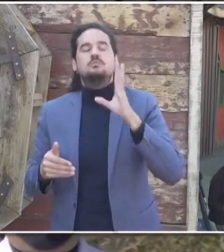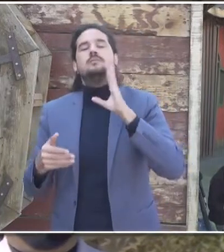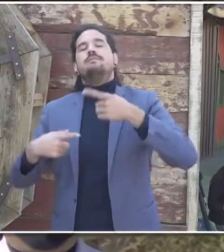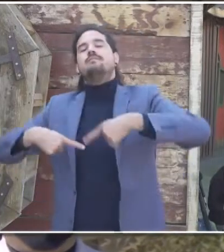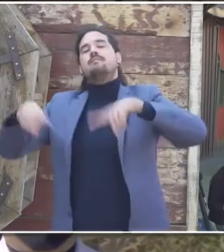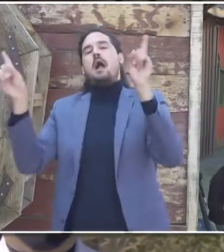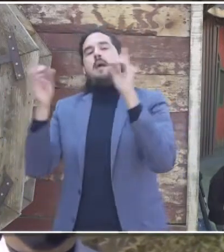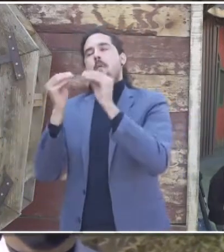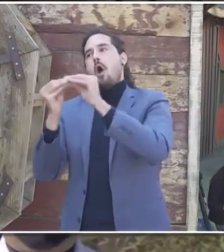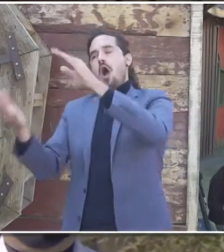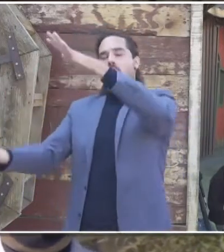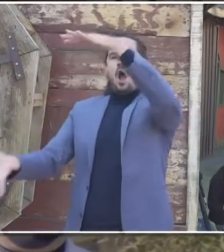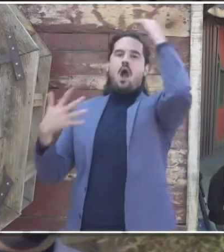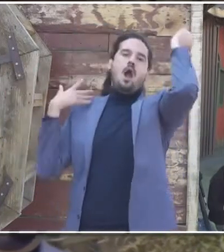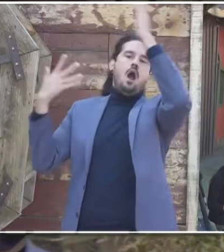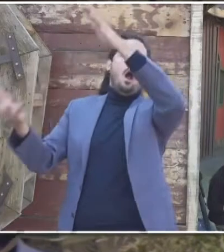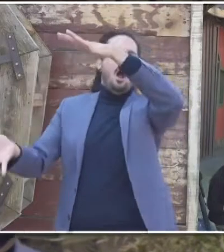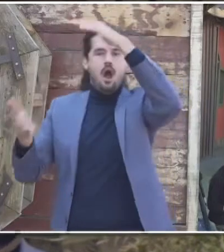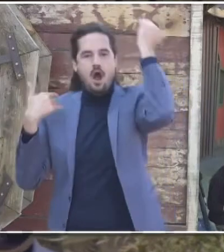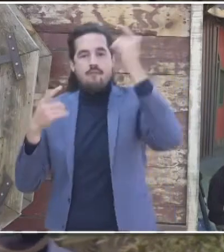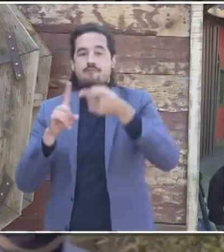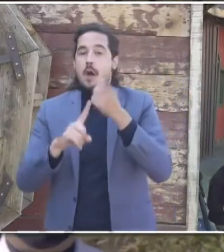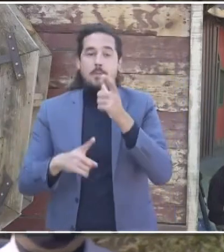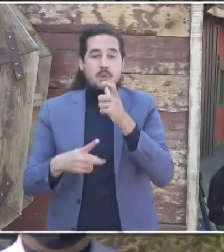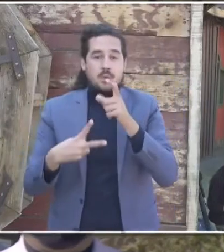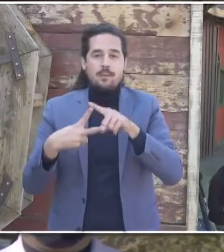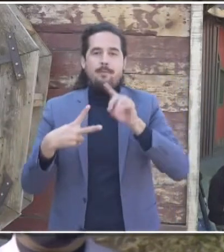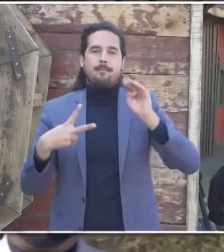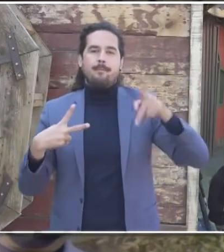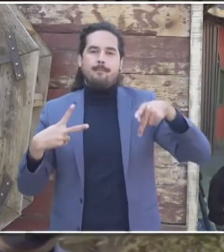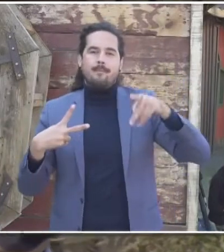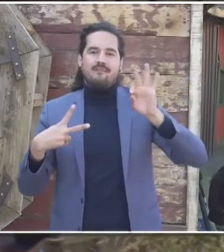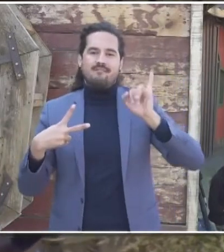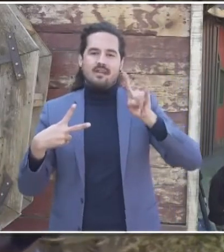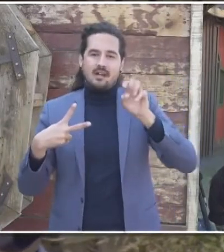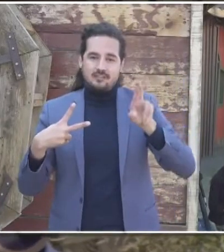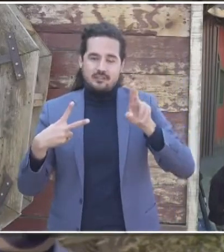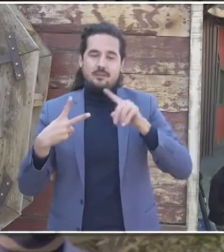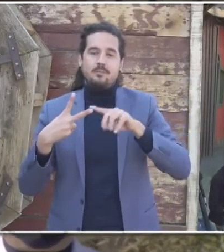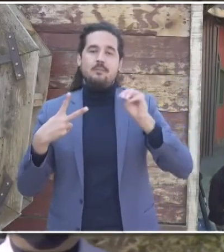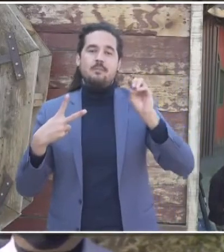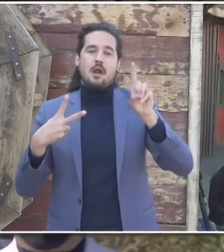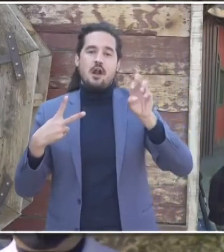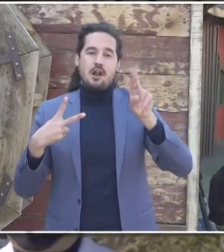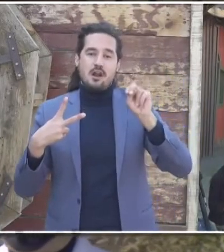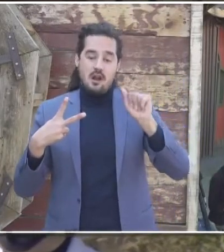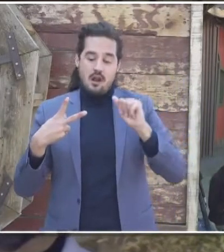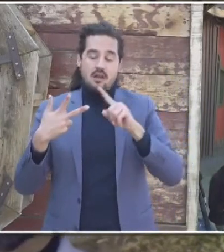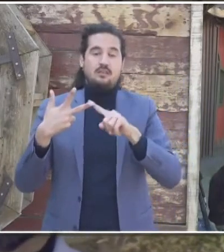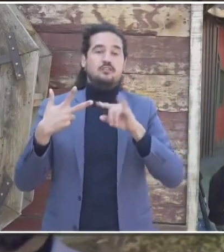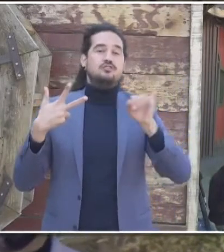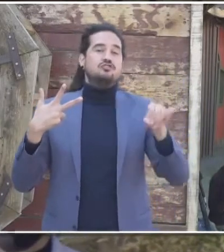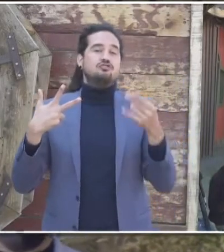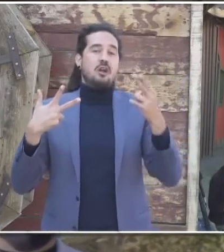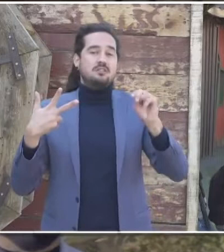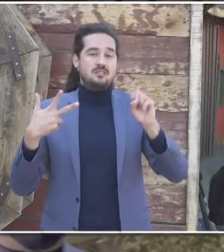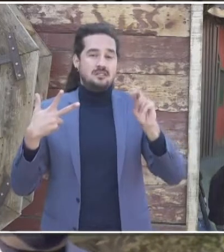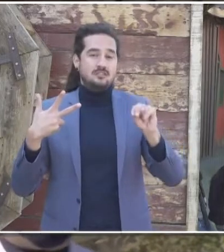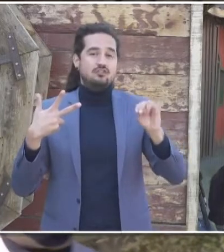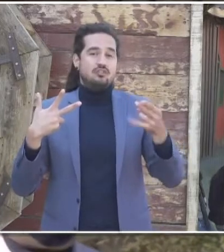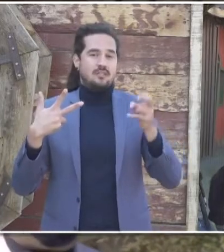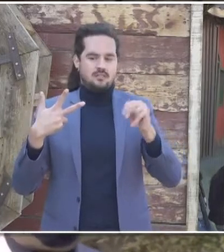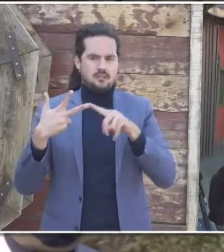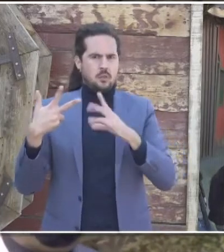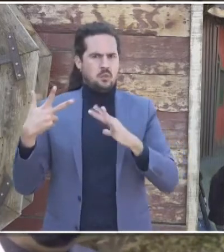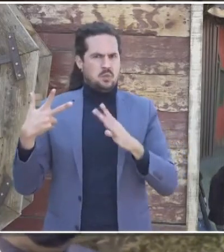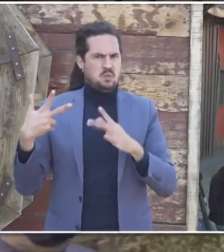but also, as the Congressman said, J&J, the one-dose regimen, and the emergency use authorization, we hope as early as the end of this